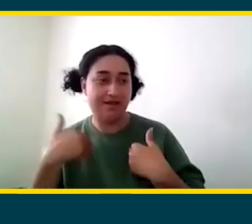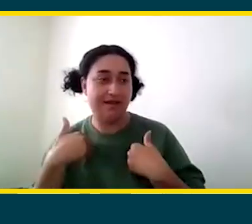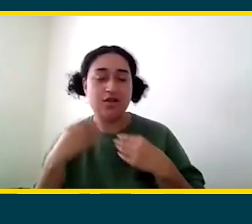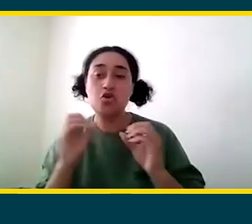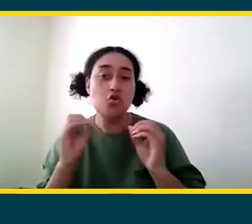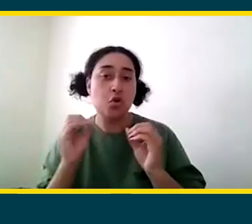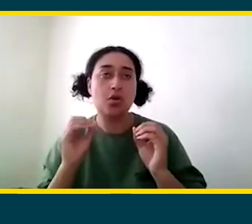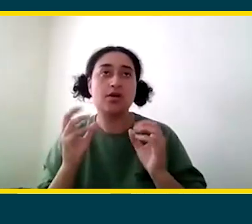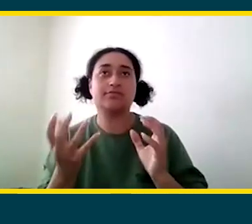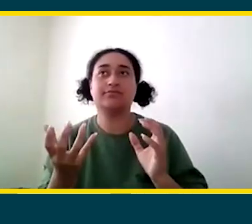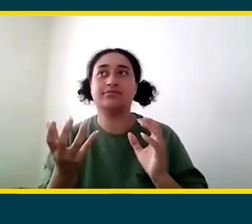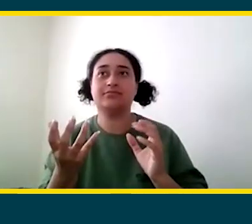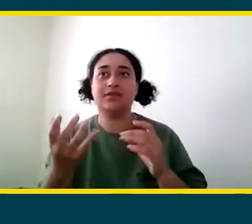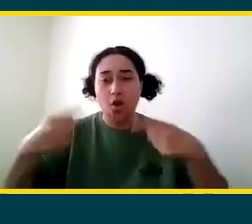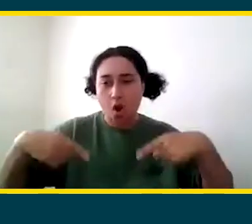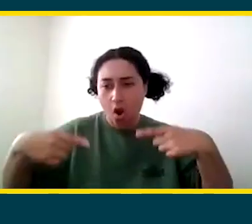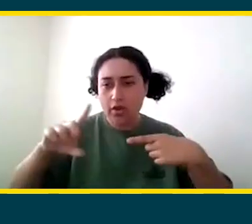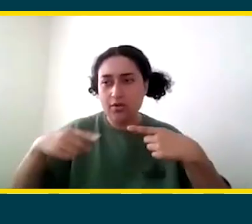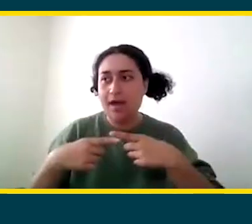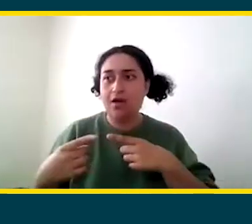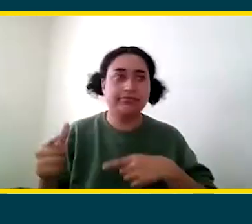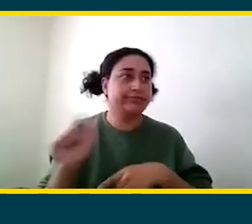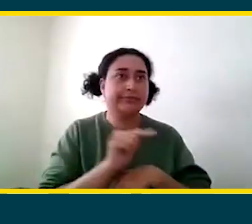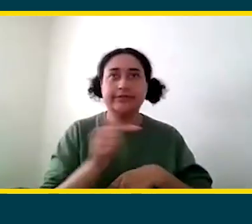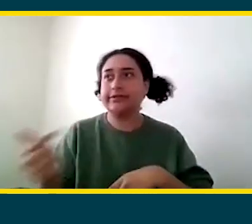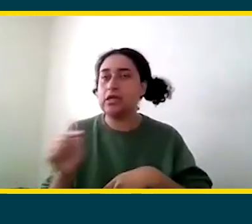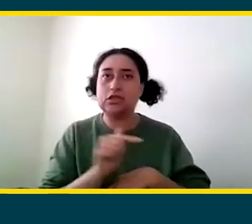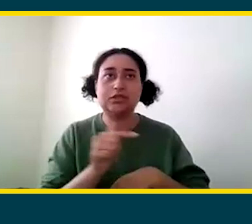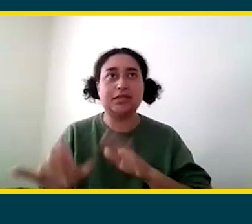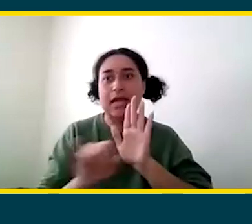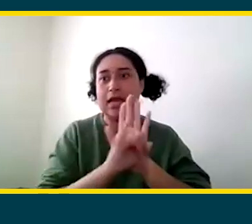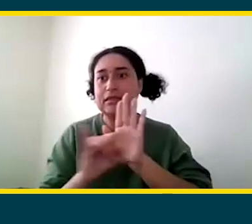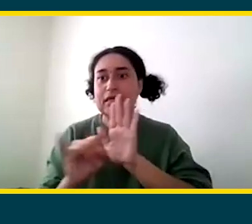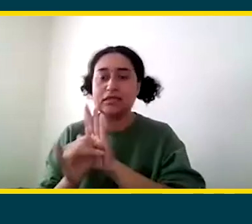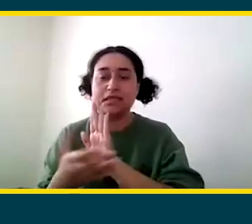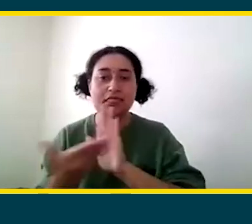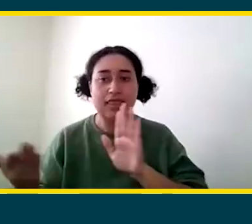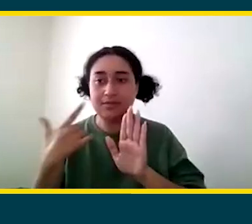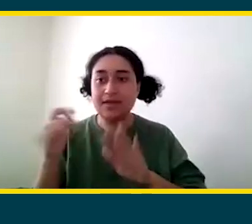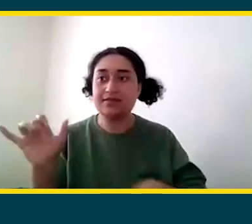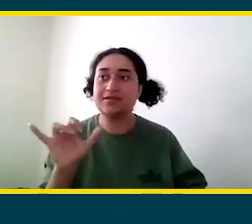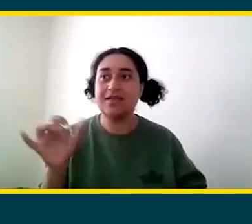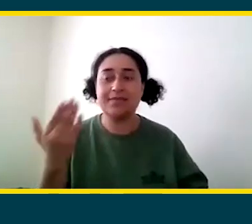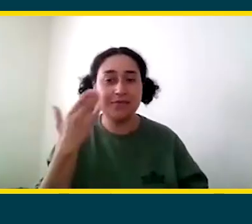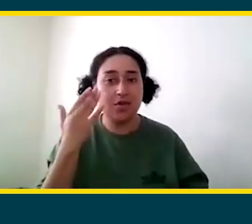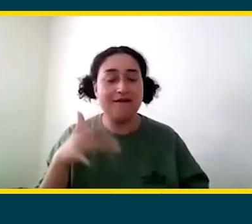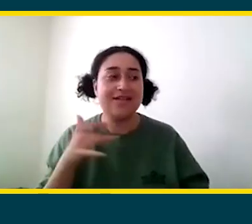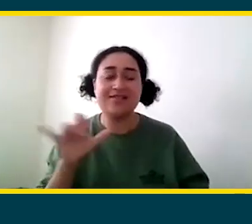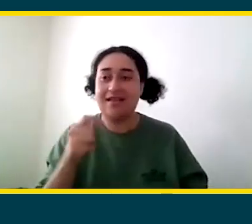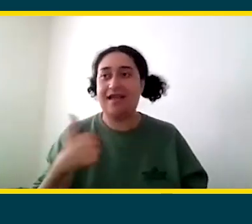be able to, argue about each other's identities and stuff, because it's like, I feel like